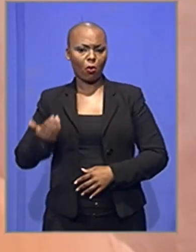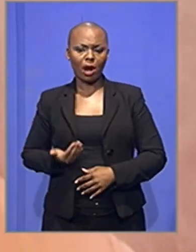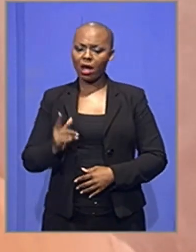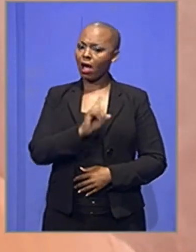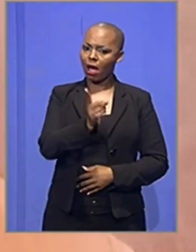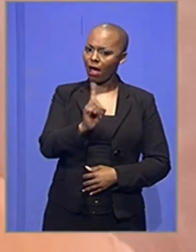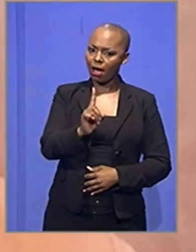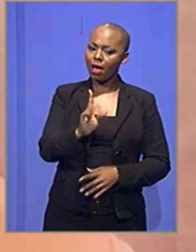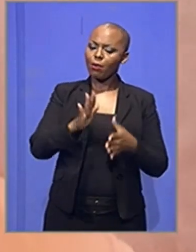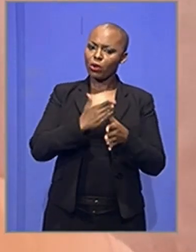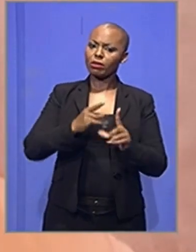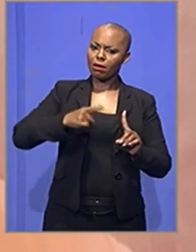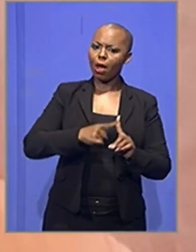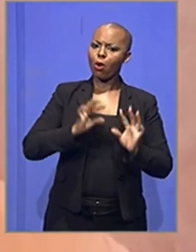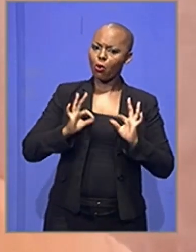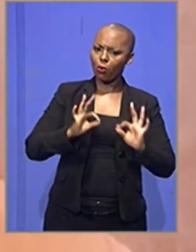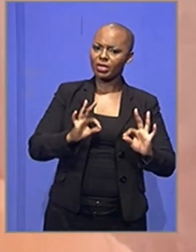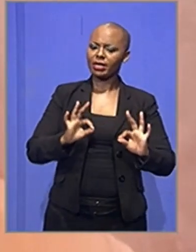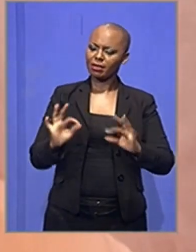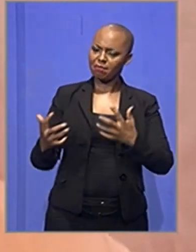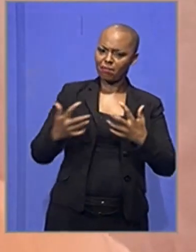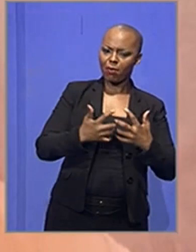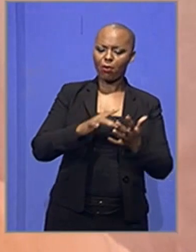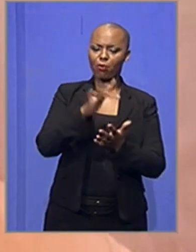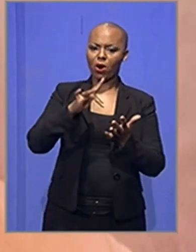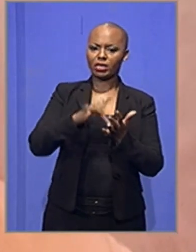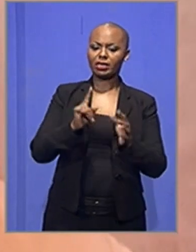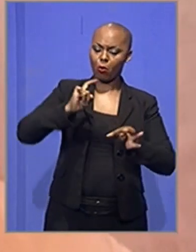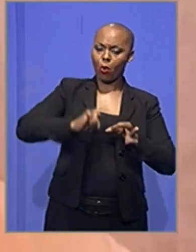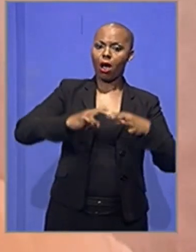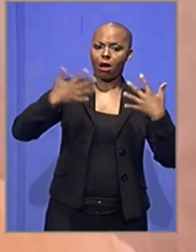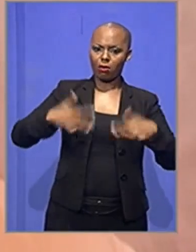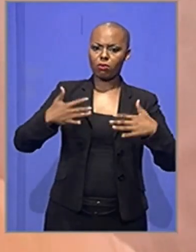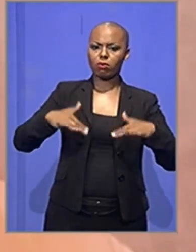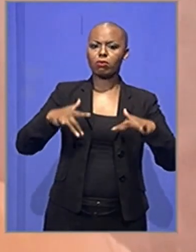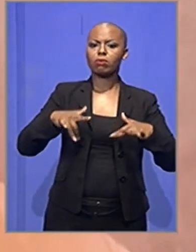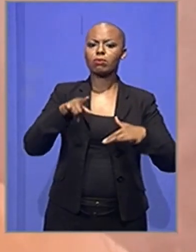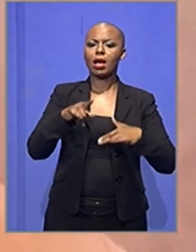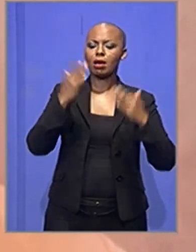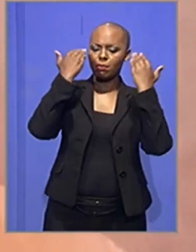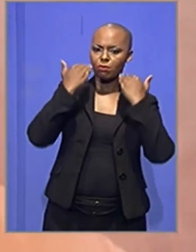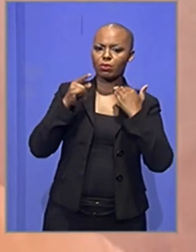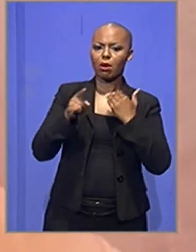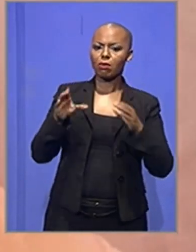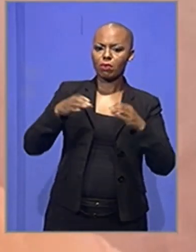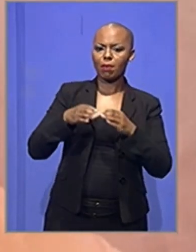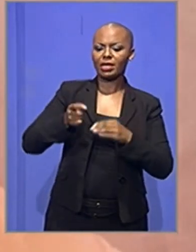merely because she is competent and has got an impeccable track record in the judiciary and the justice system as a whole.